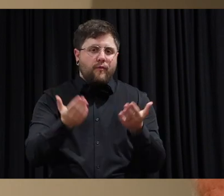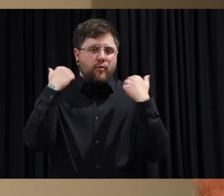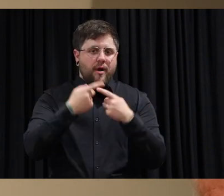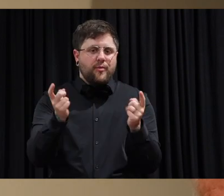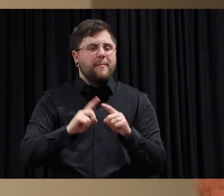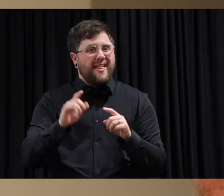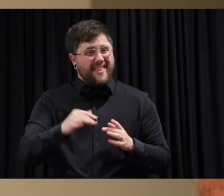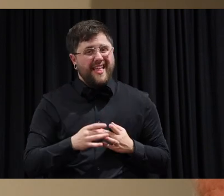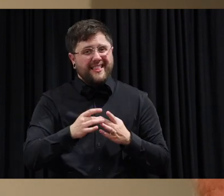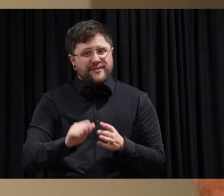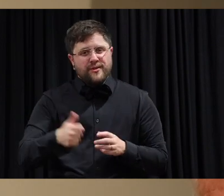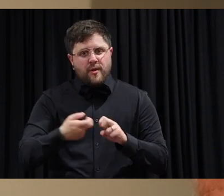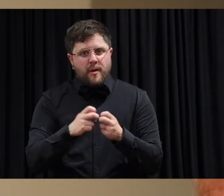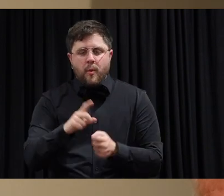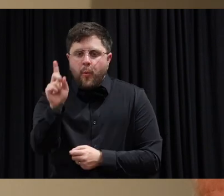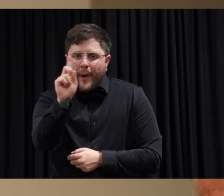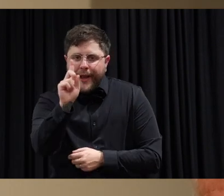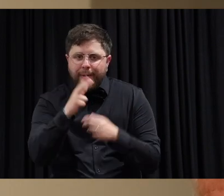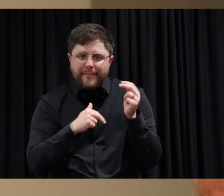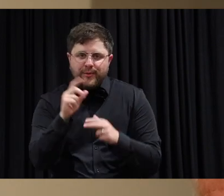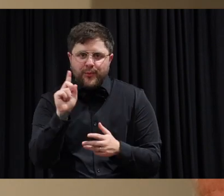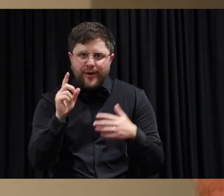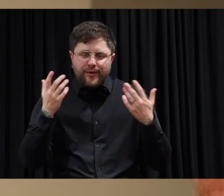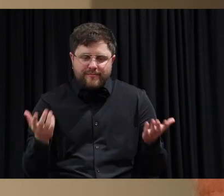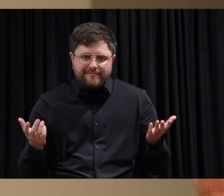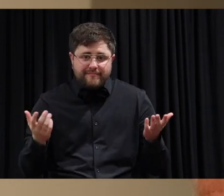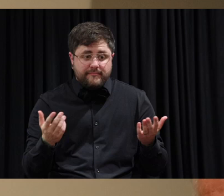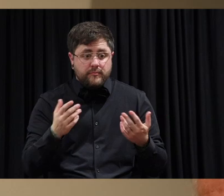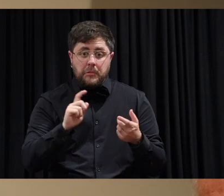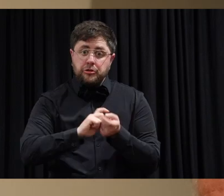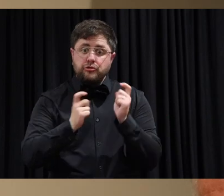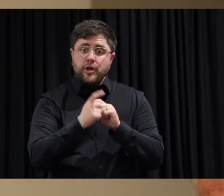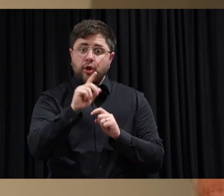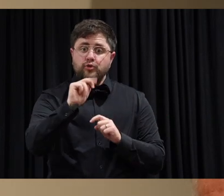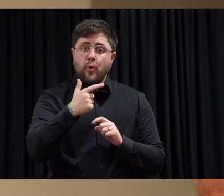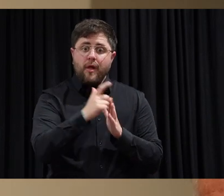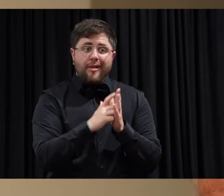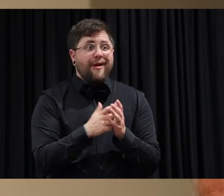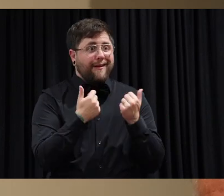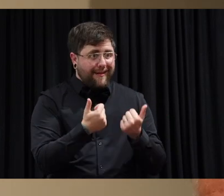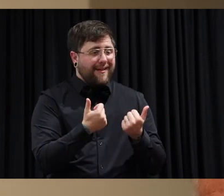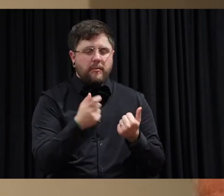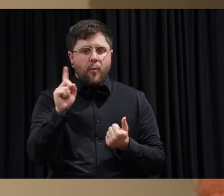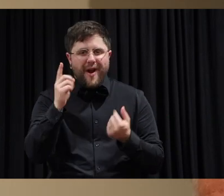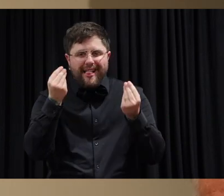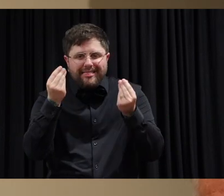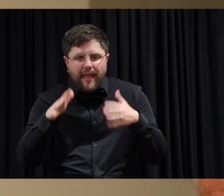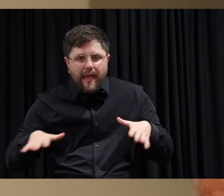another problem, which is, but where are they going to build these, even if you change all the zoning laws, because there's not a whole lot of